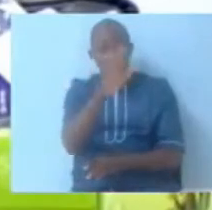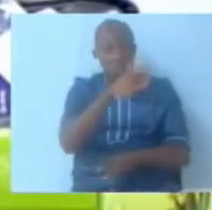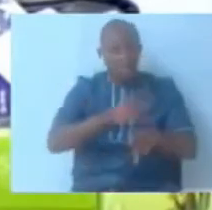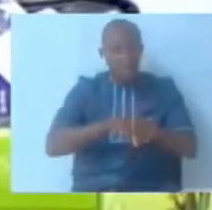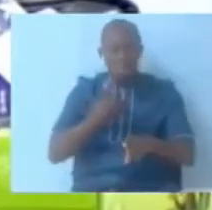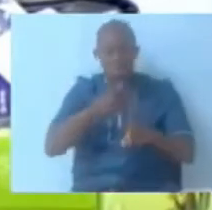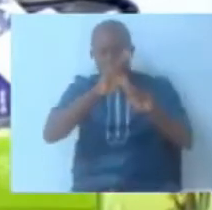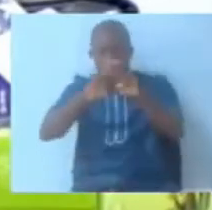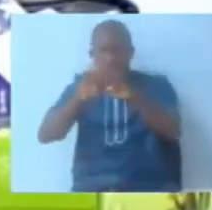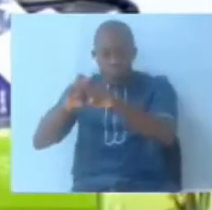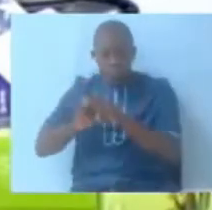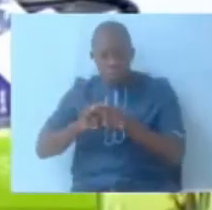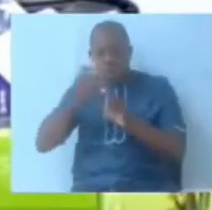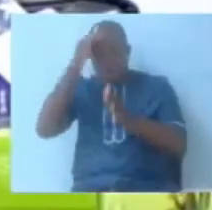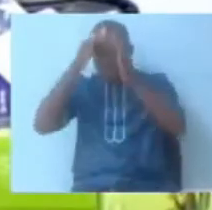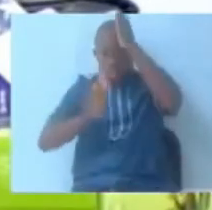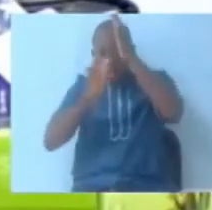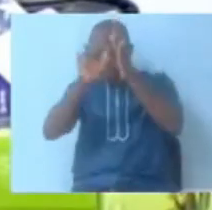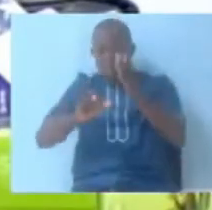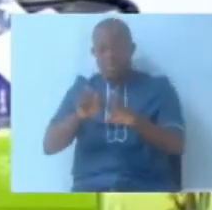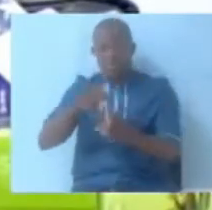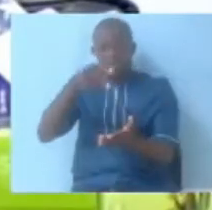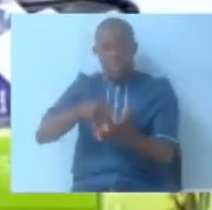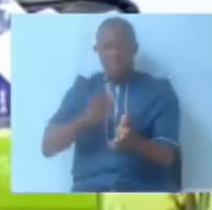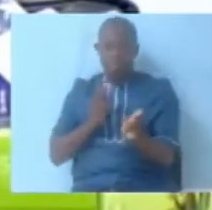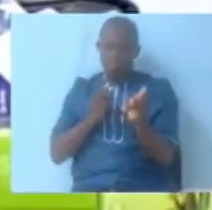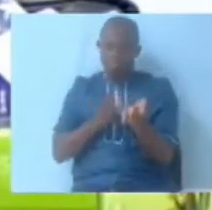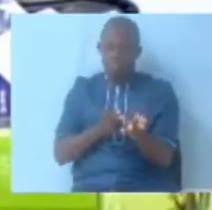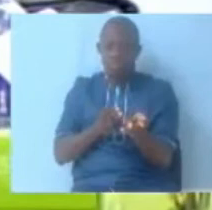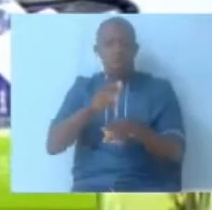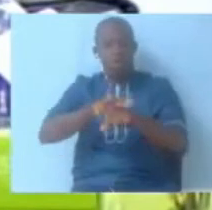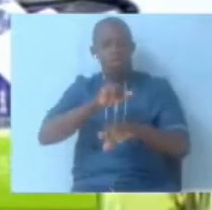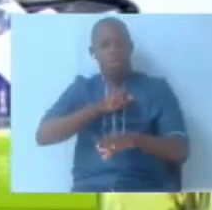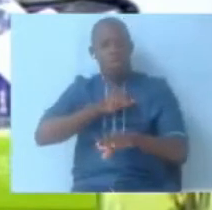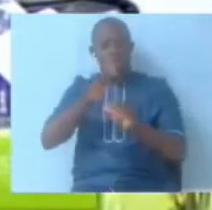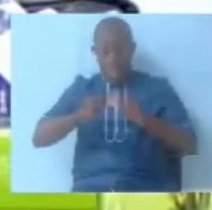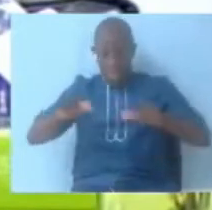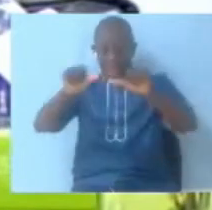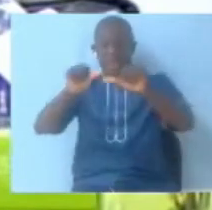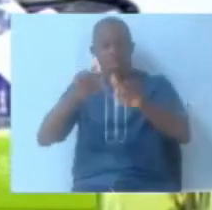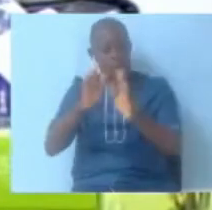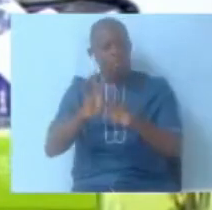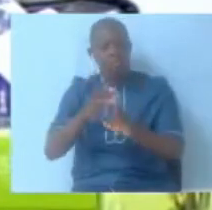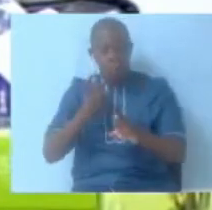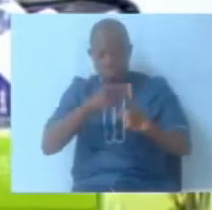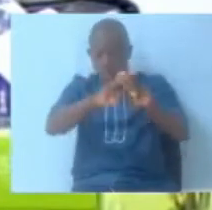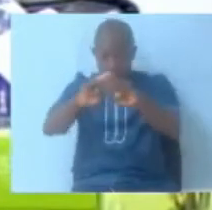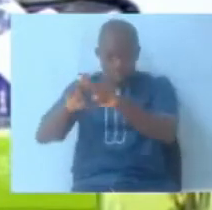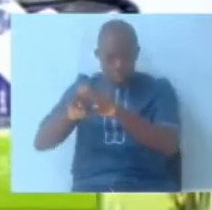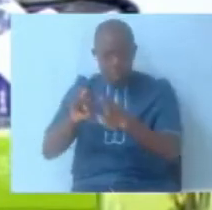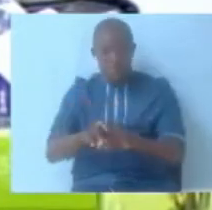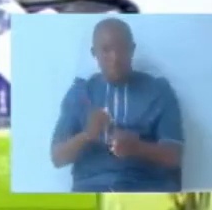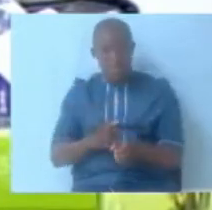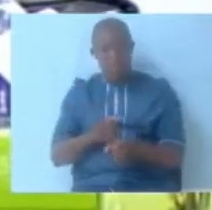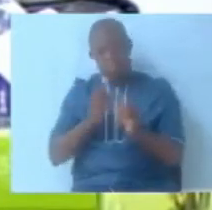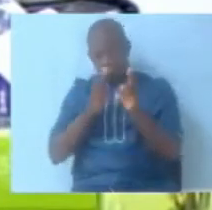them. Kato hani nyim molu be sirin daoda. Sojarol kai baindi nan kaloji kunto kiti bundala andunga bukadang